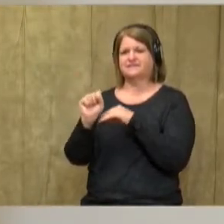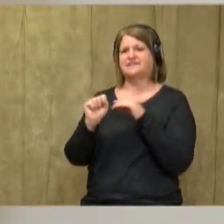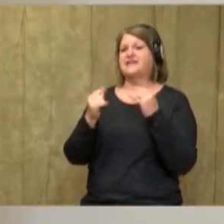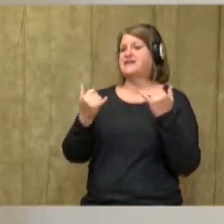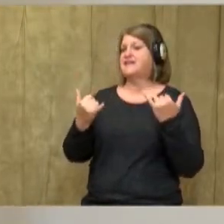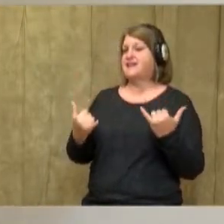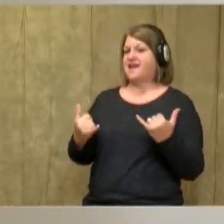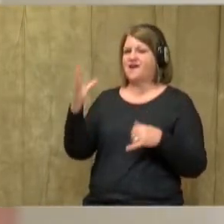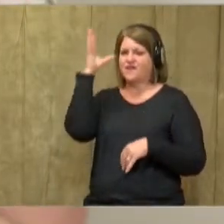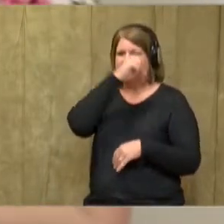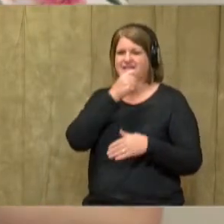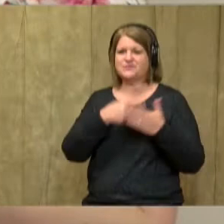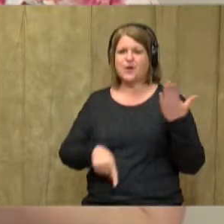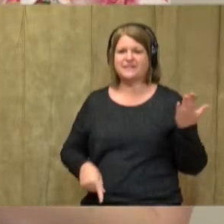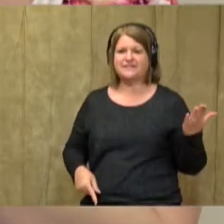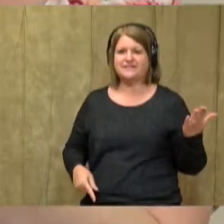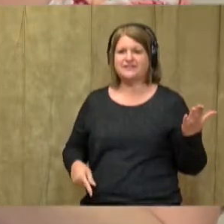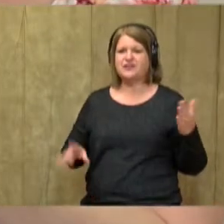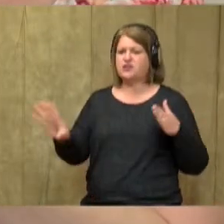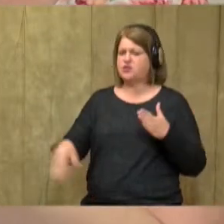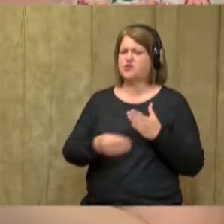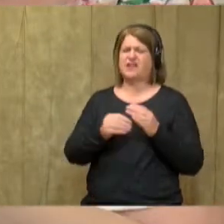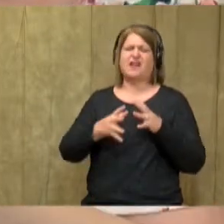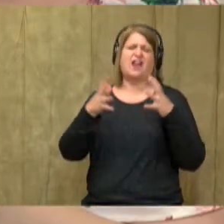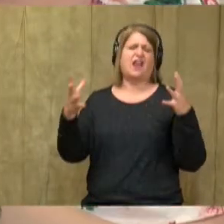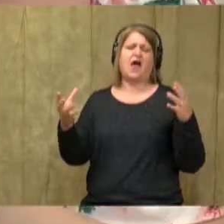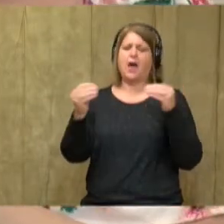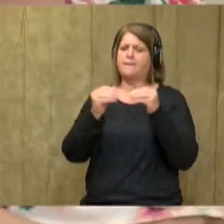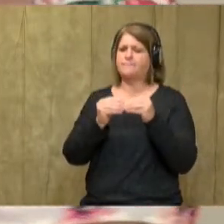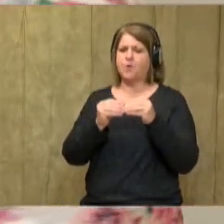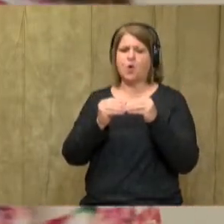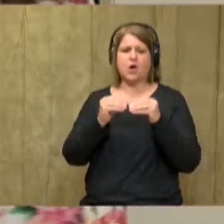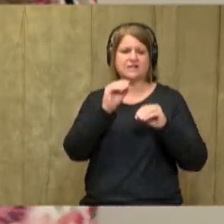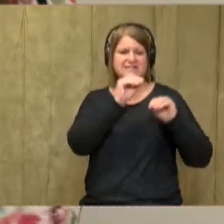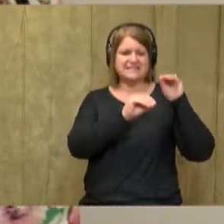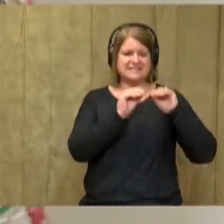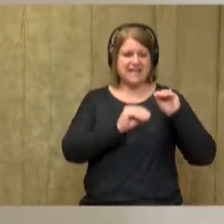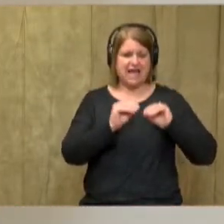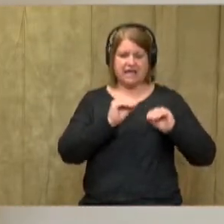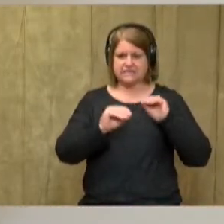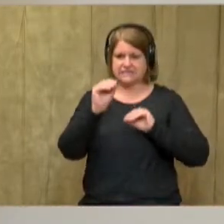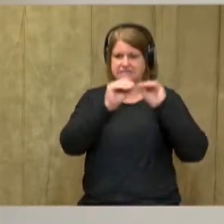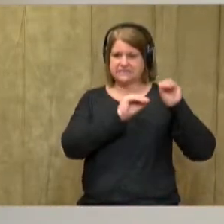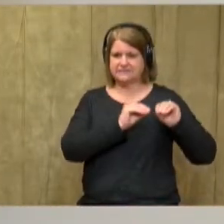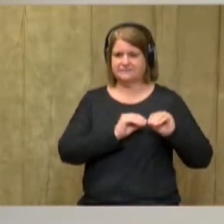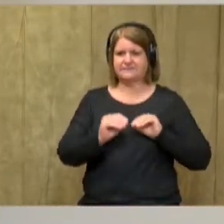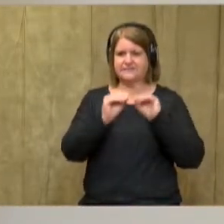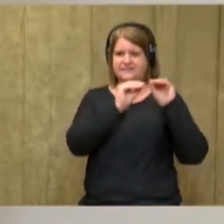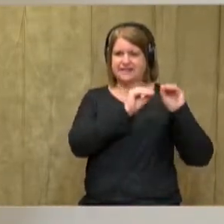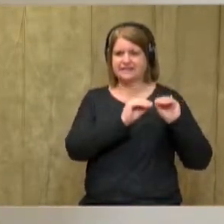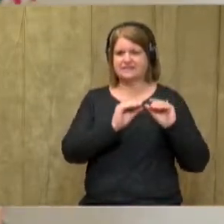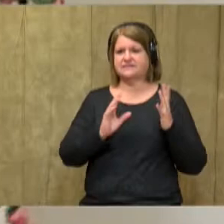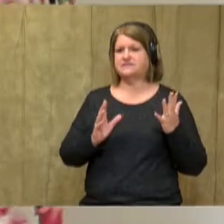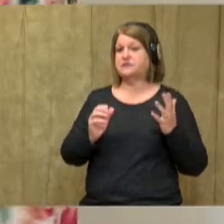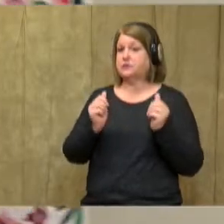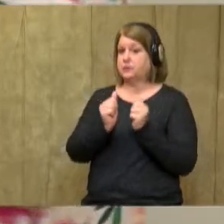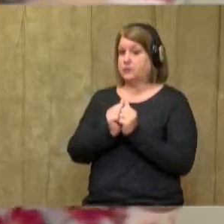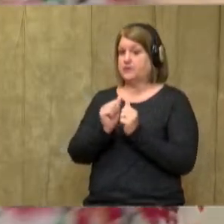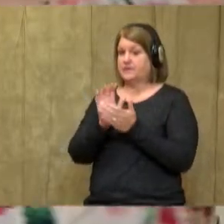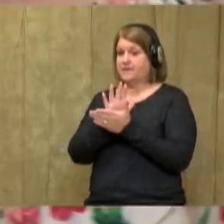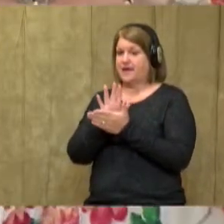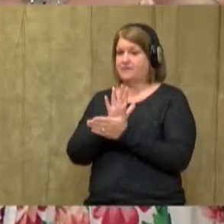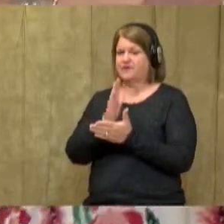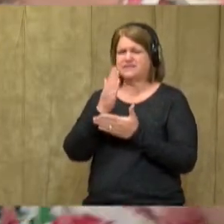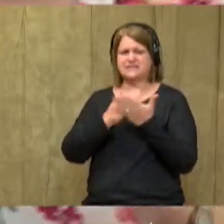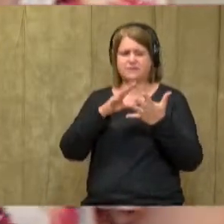Now, guess what? You can add a lot more designs in here with the tissue paper. Some of my students make those